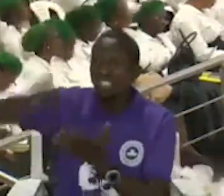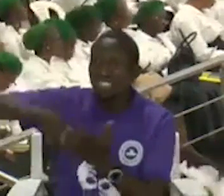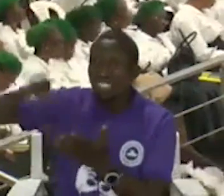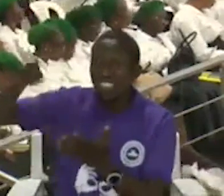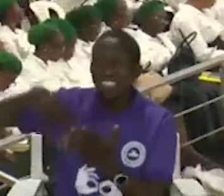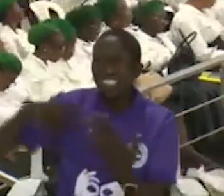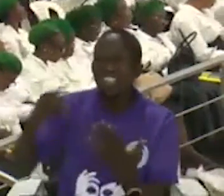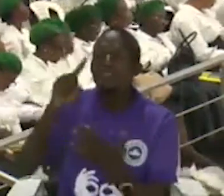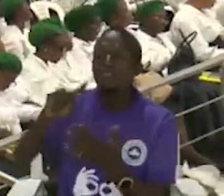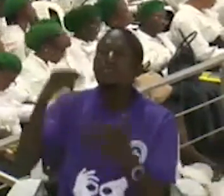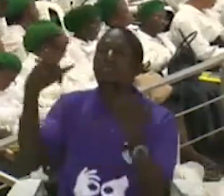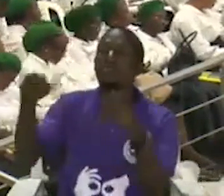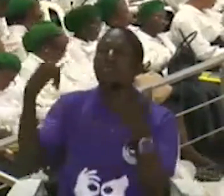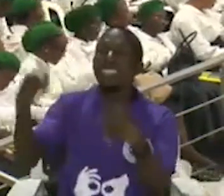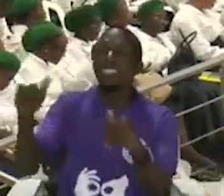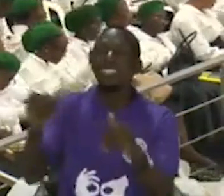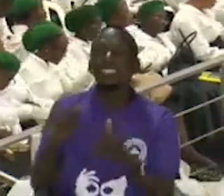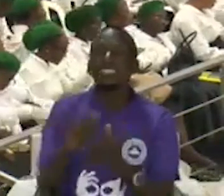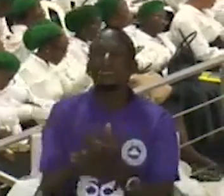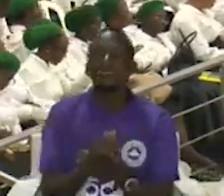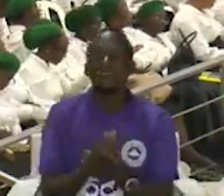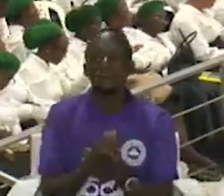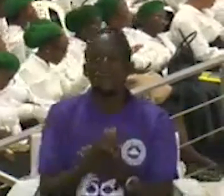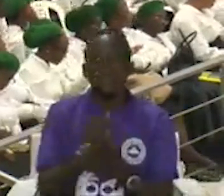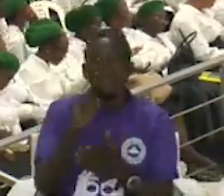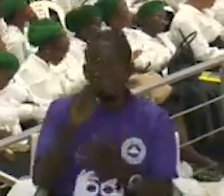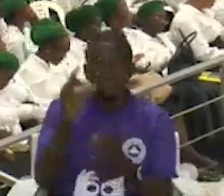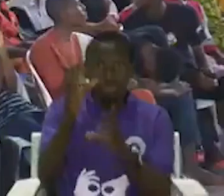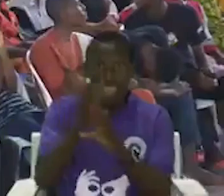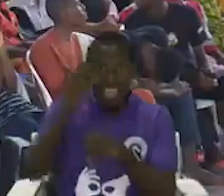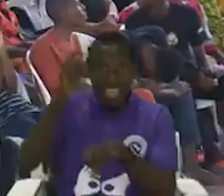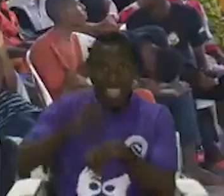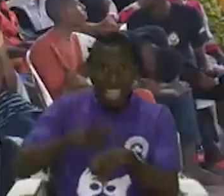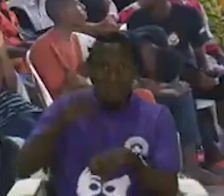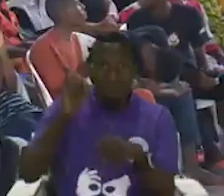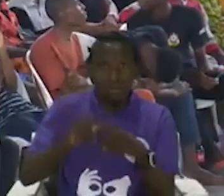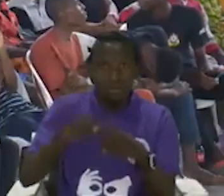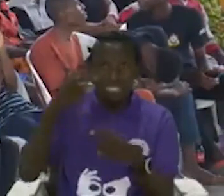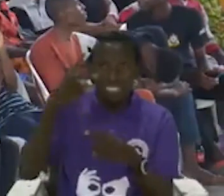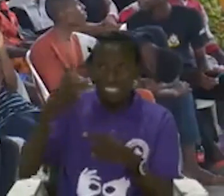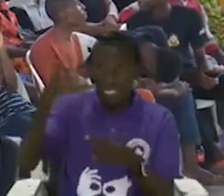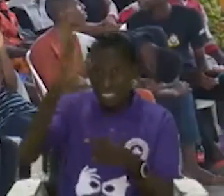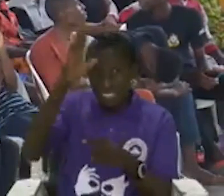You are a joker. Have you taken time to look at these fathers?